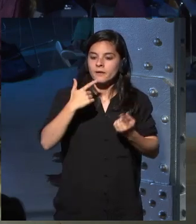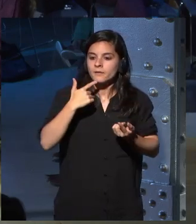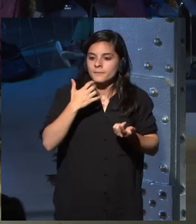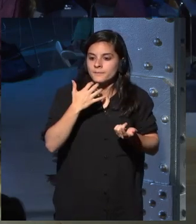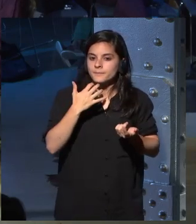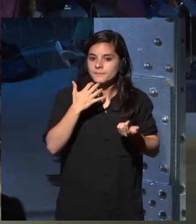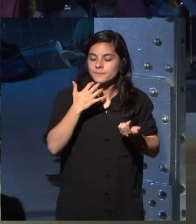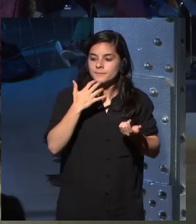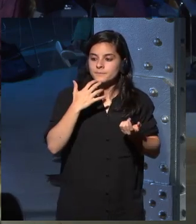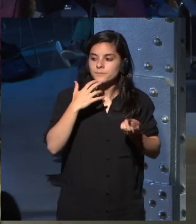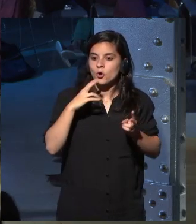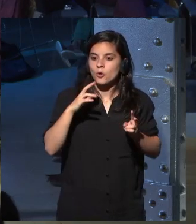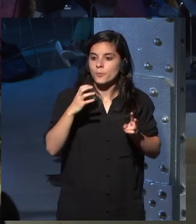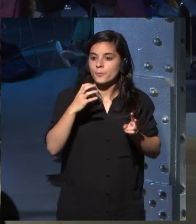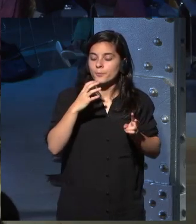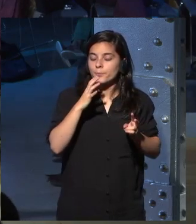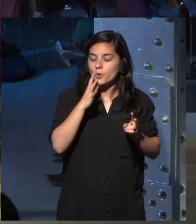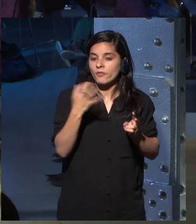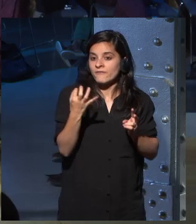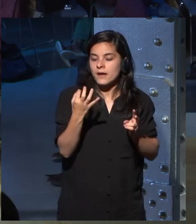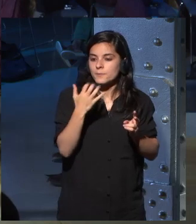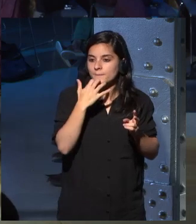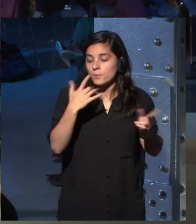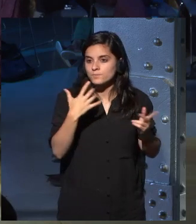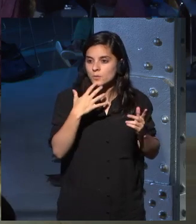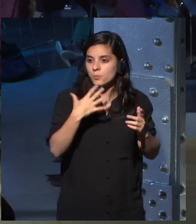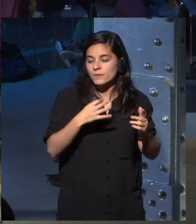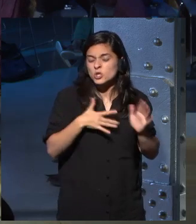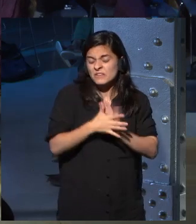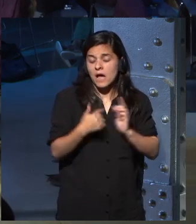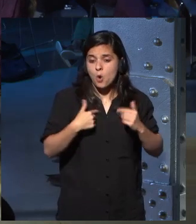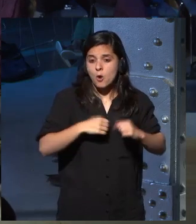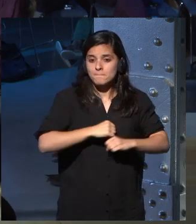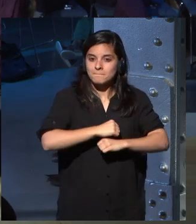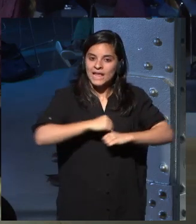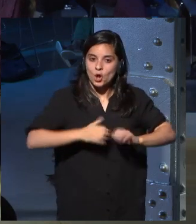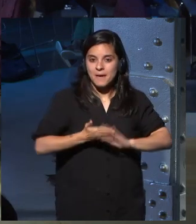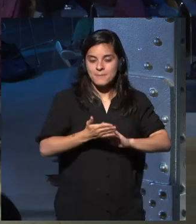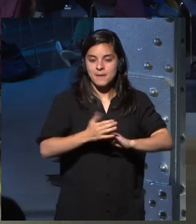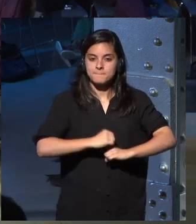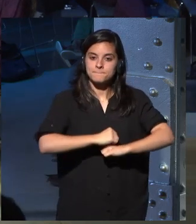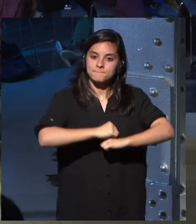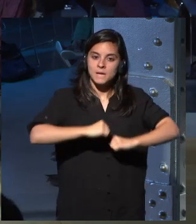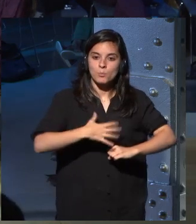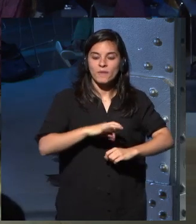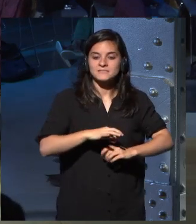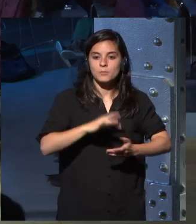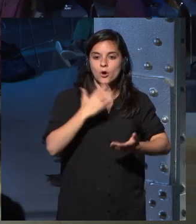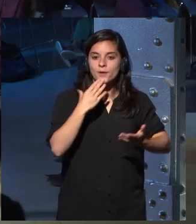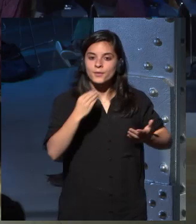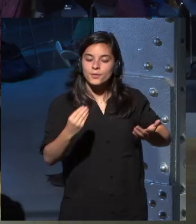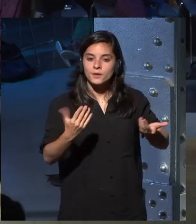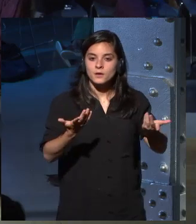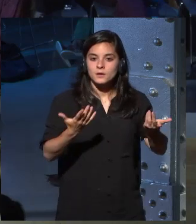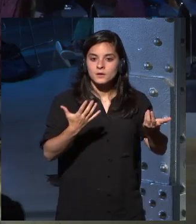need of care, and therefore that she should move into some kind of facility